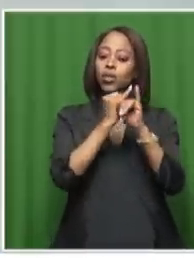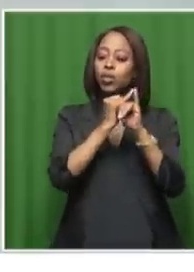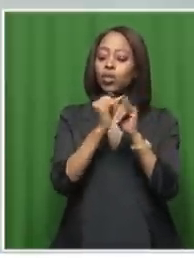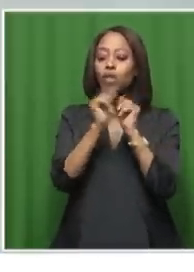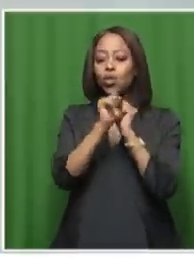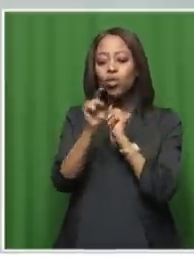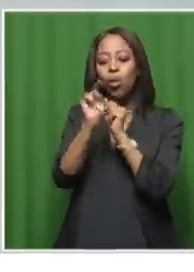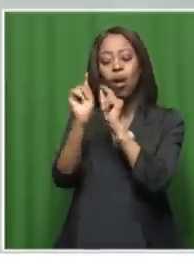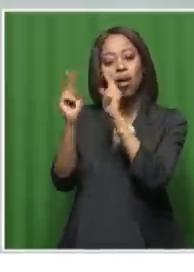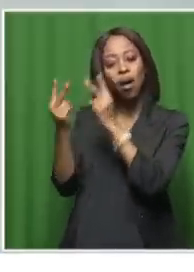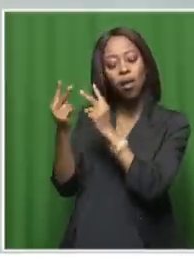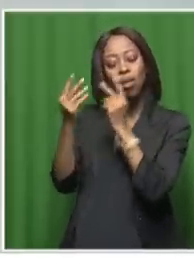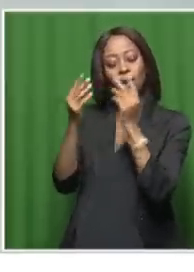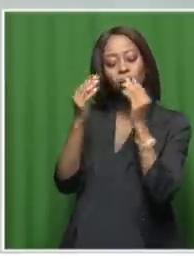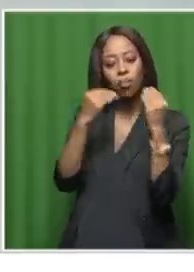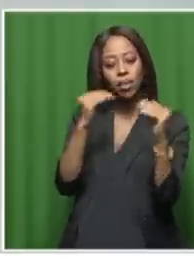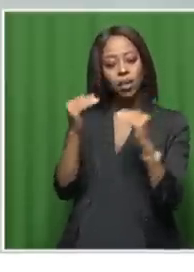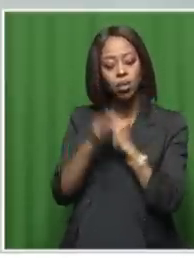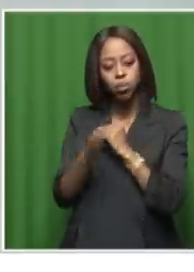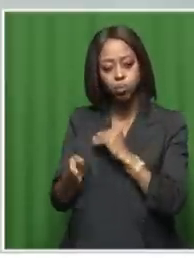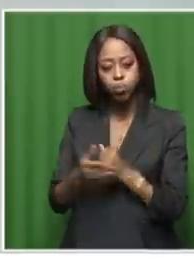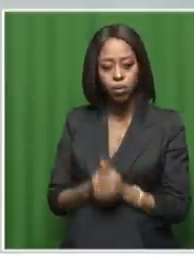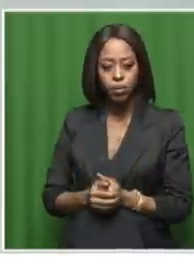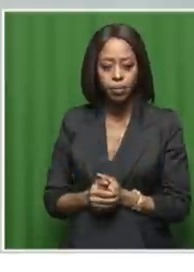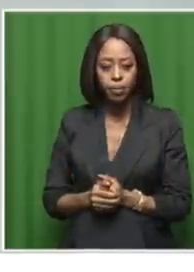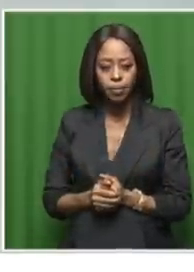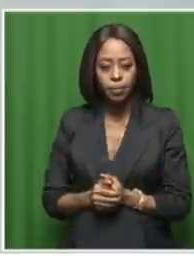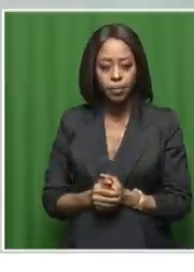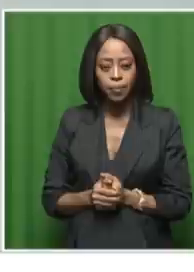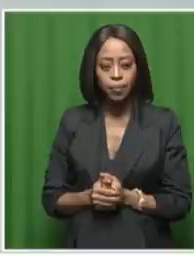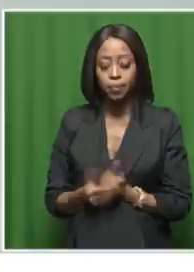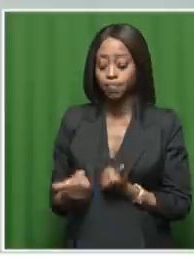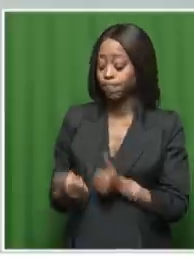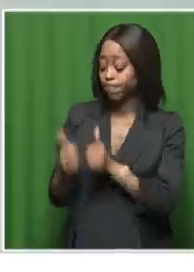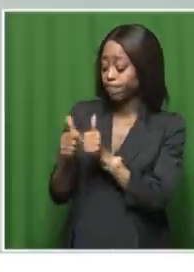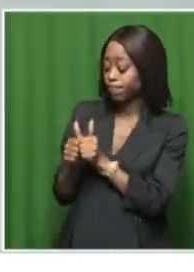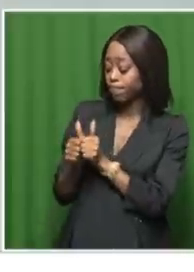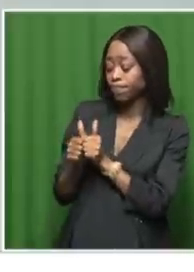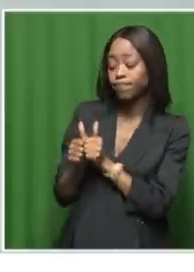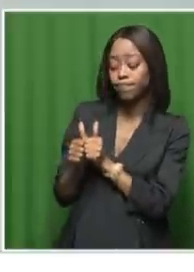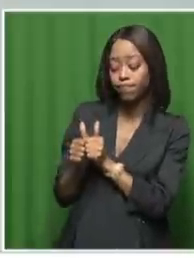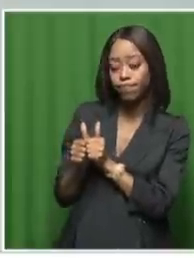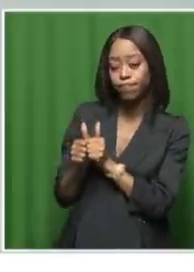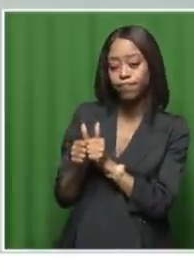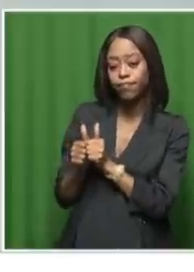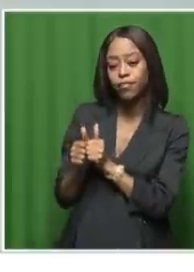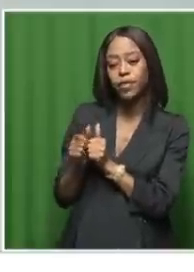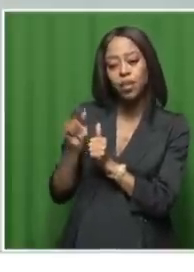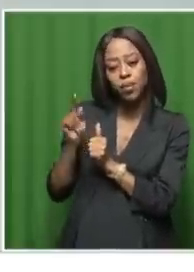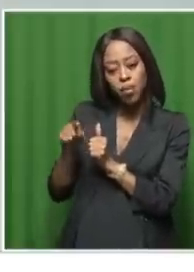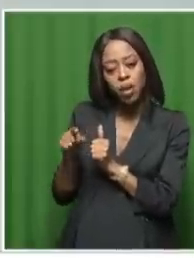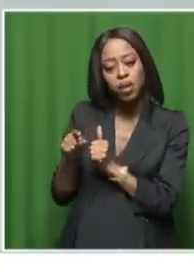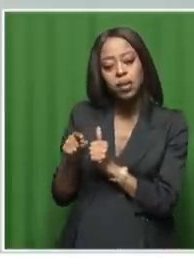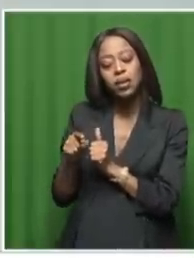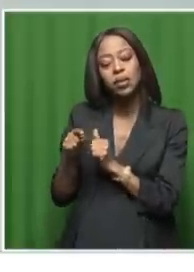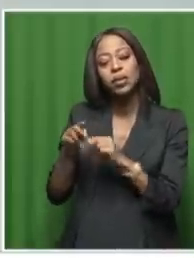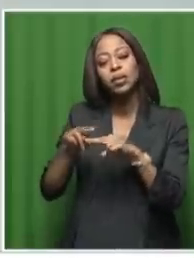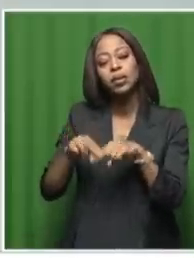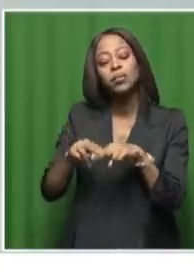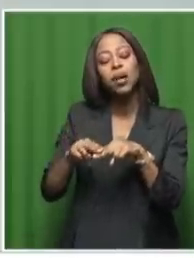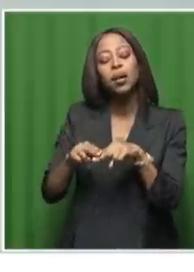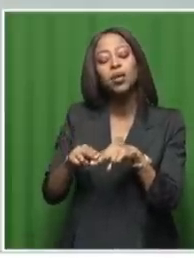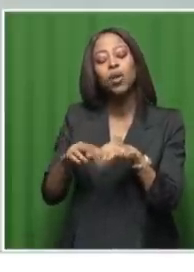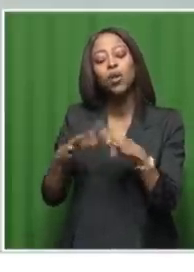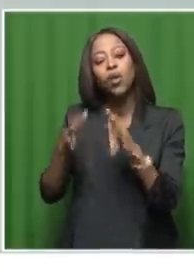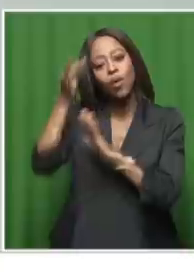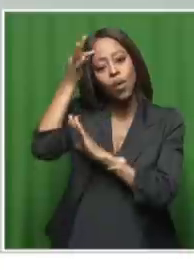yourselves and the other businesses that are here? Of course, these partnerships must be underpinned by a strong state. If our